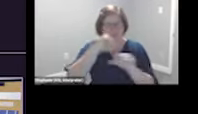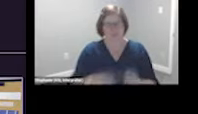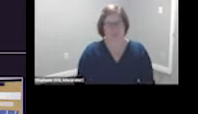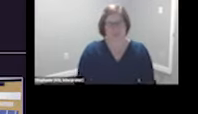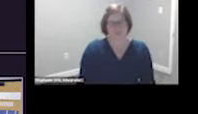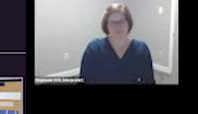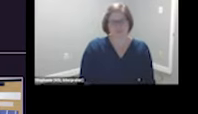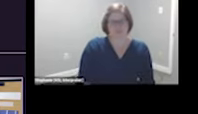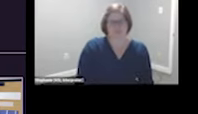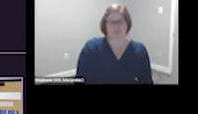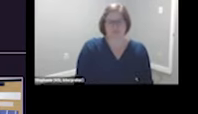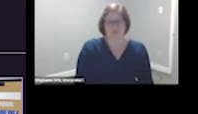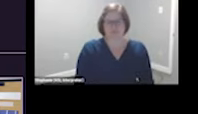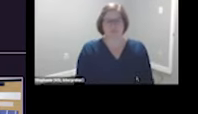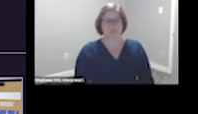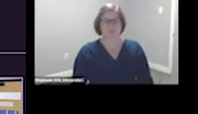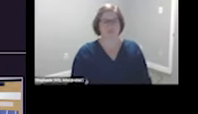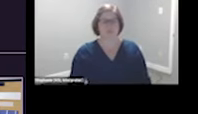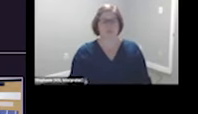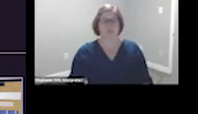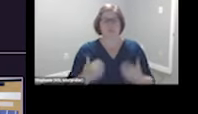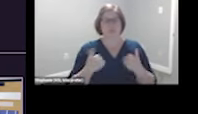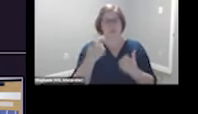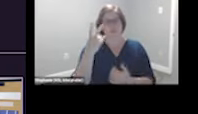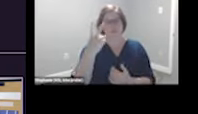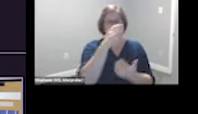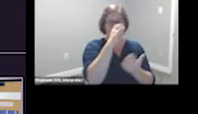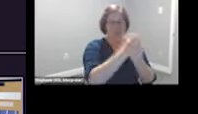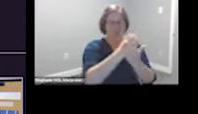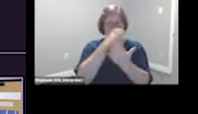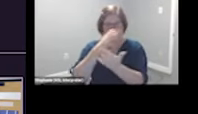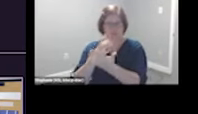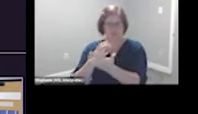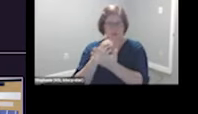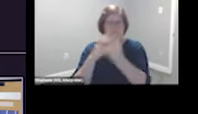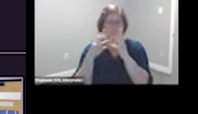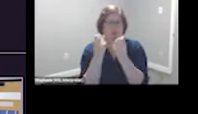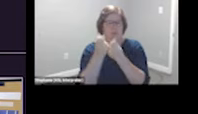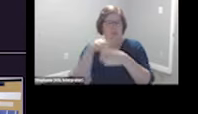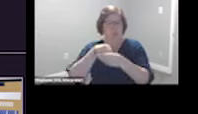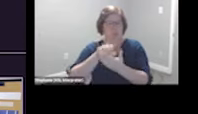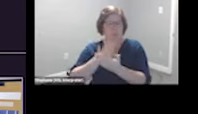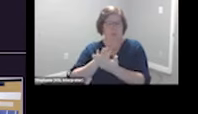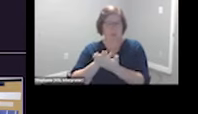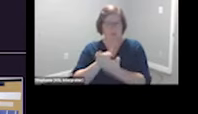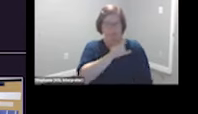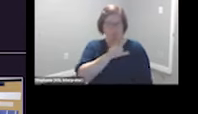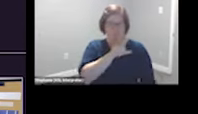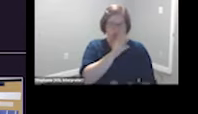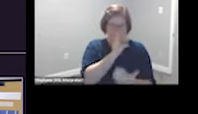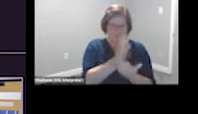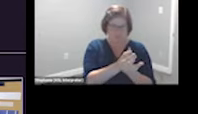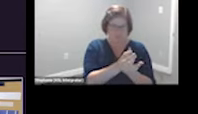Okay, here I've got two pictures of some of the schools workshops and schools testing that we did. On the left-hand side, I have an image of my